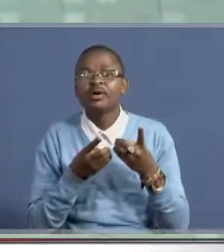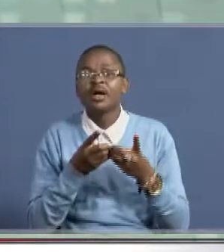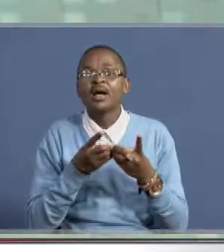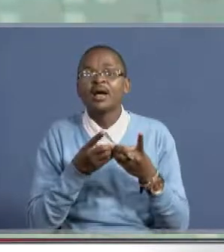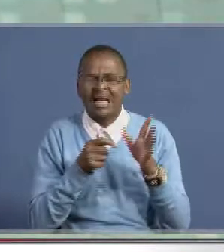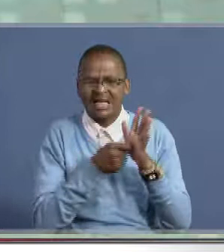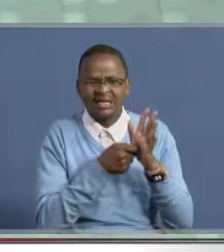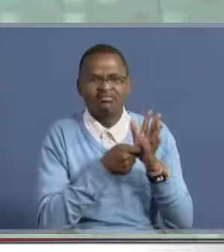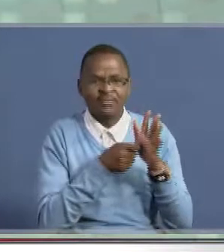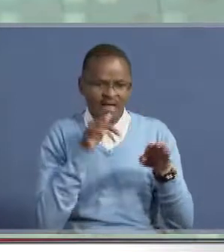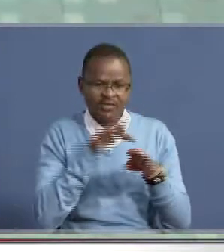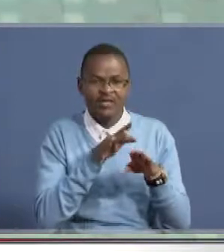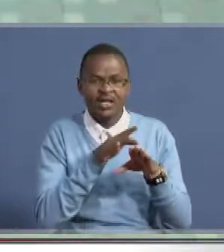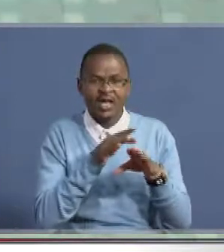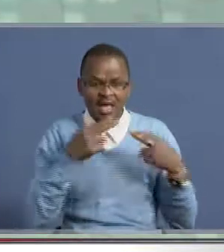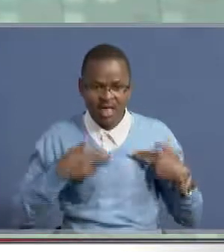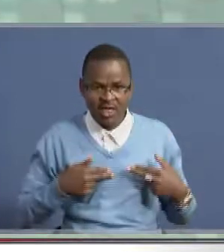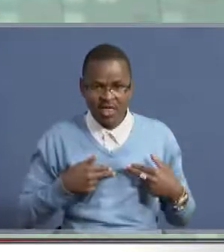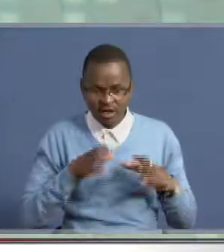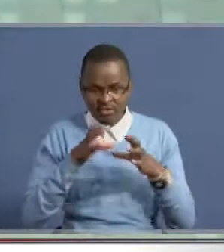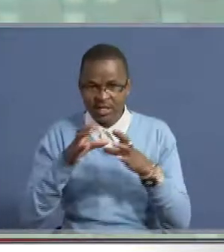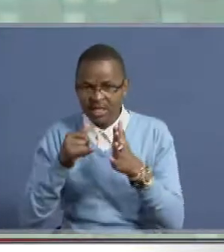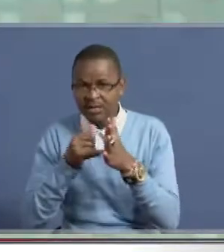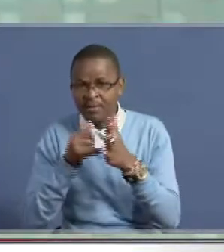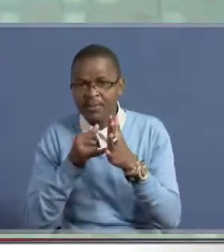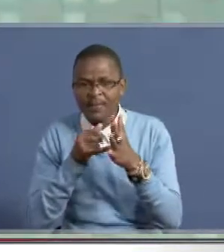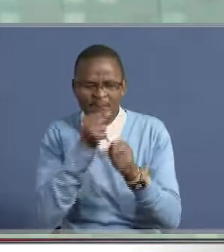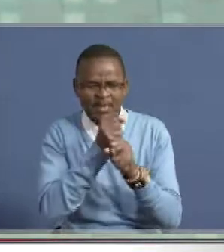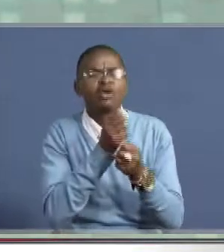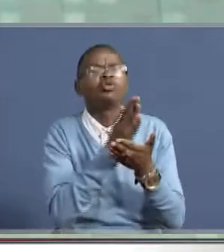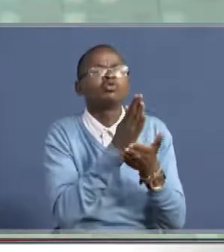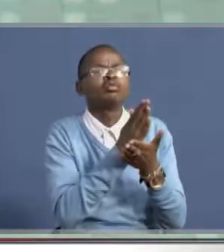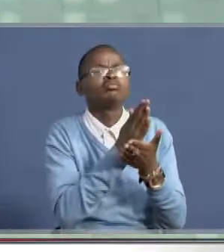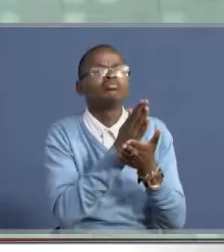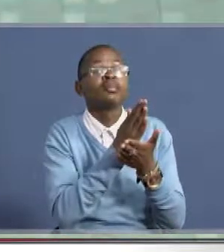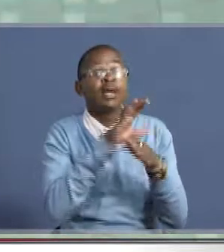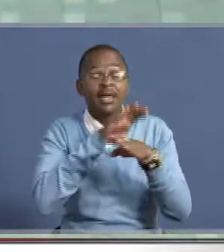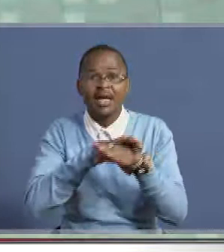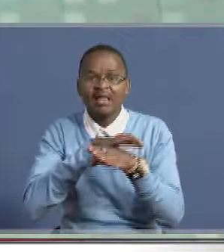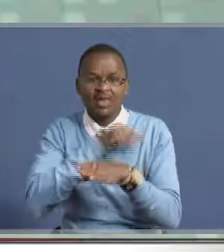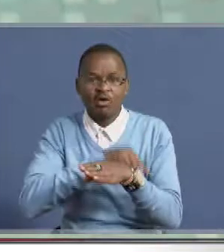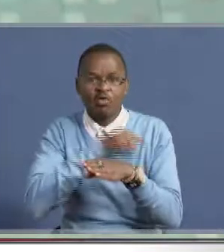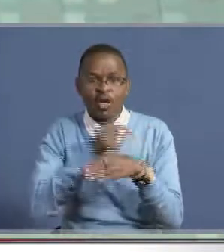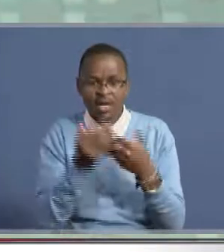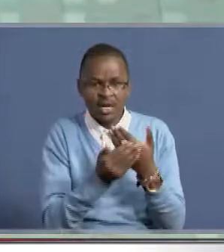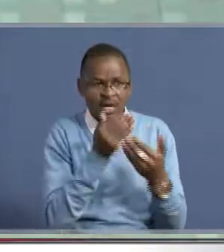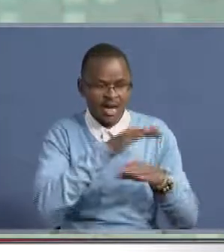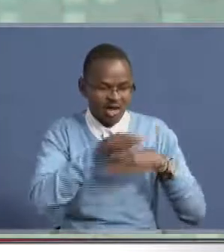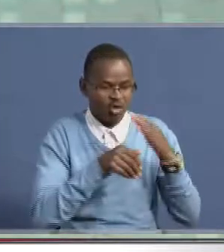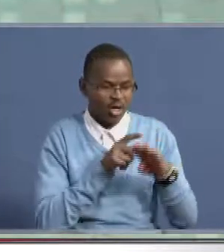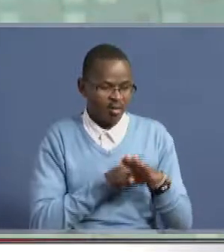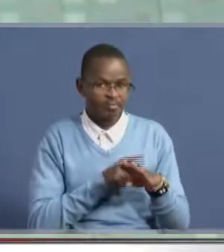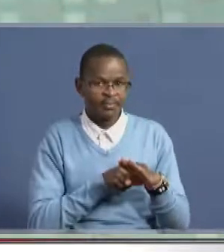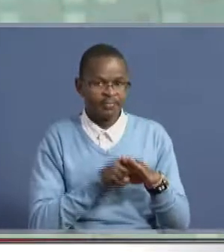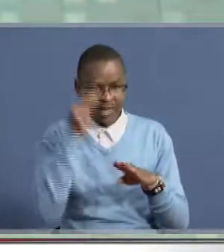pillars of an effective health system, which involves making sure everyone gets the quality care at all